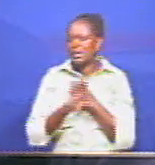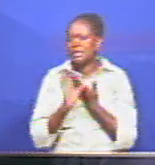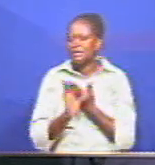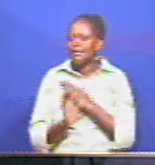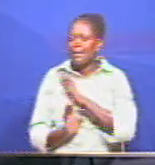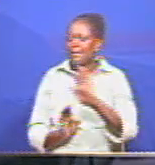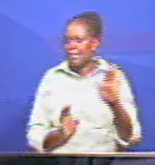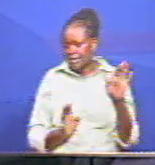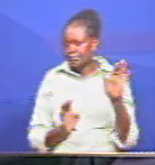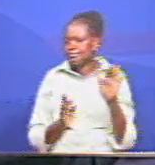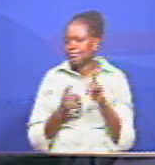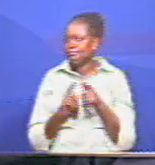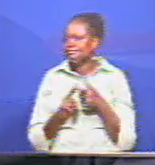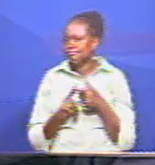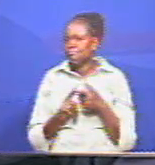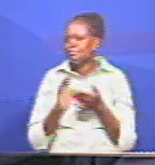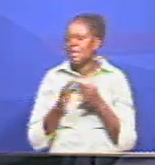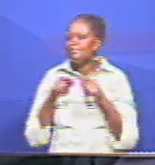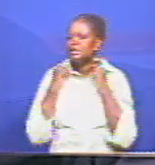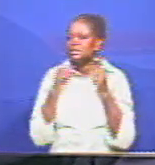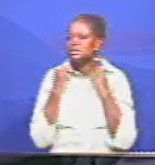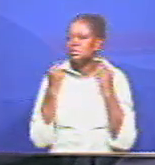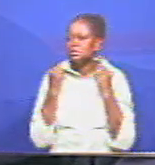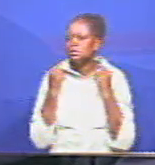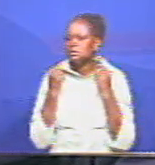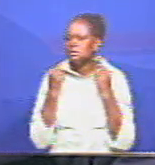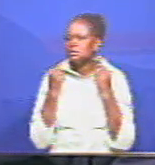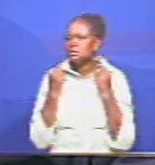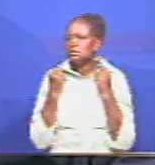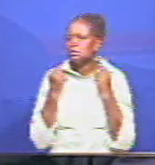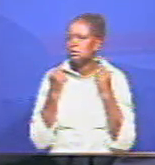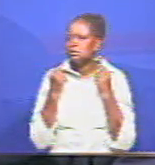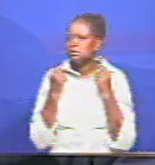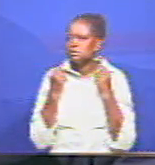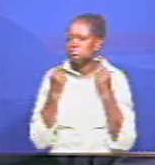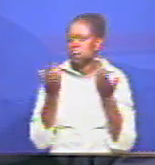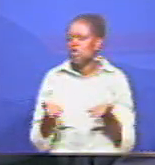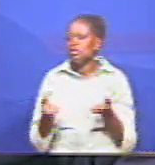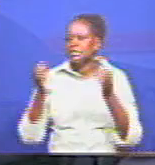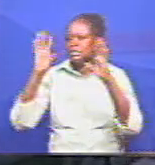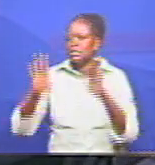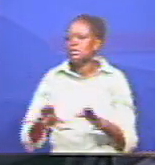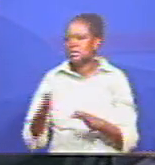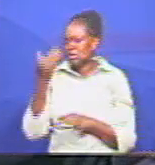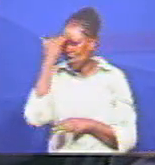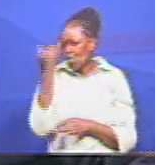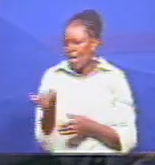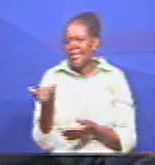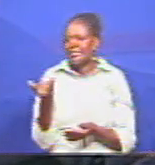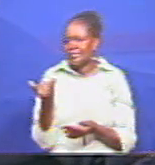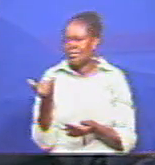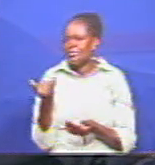own countries mm-hmm. to become priests mm-hmm. or catechists mm-hmm. or teachers, mm-hmm. Because we have next to